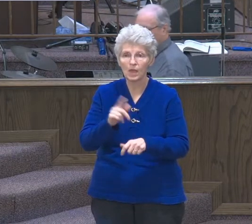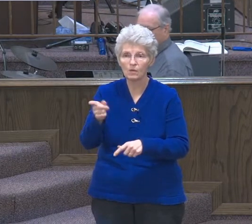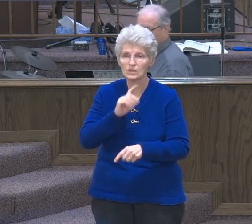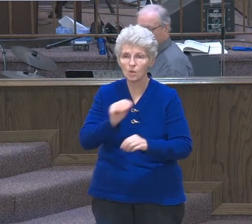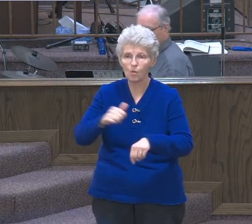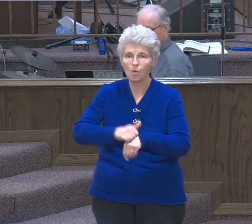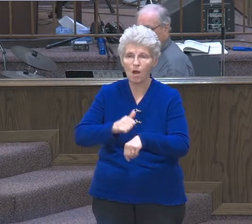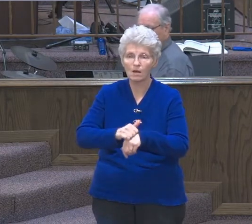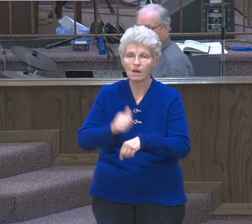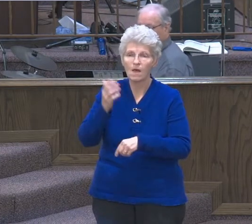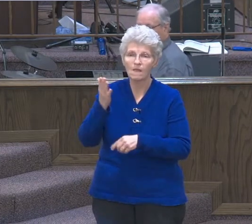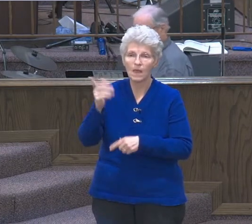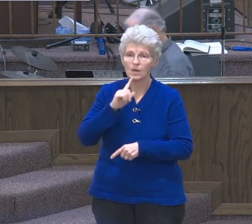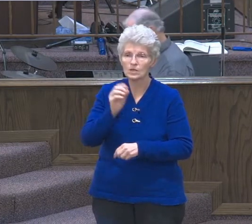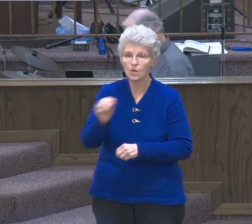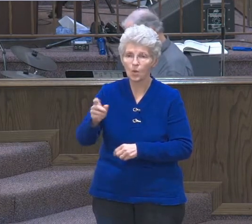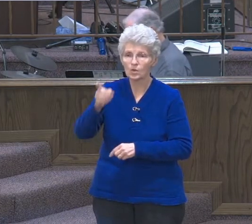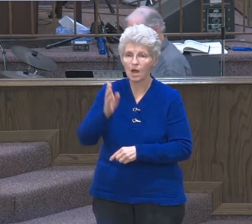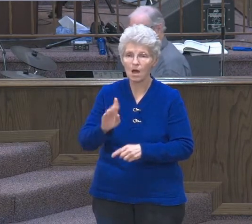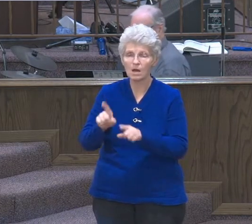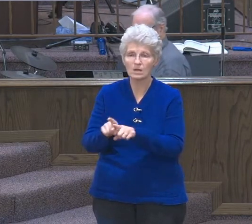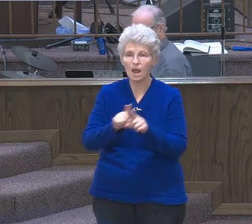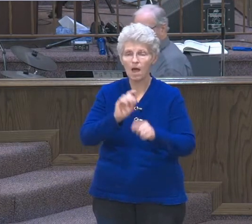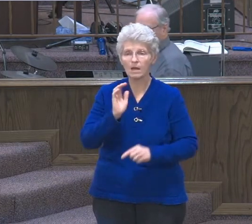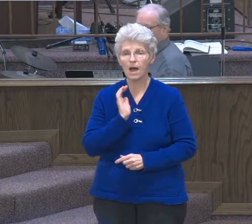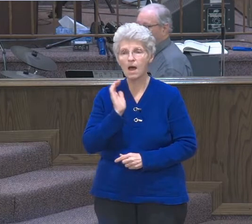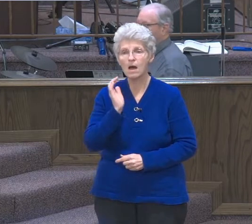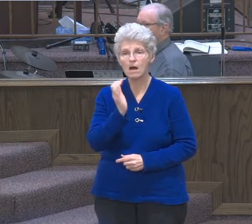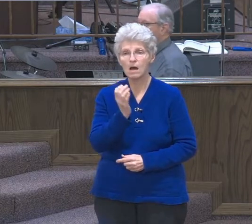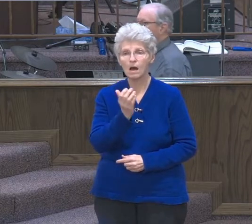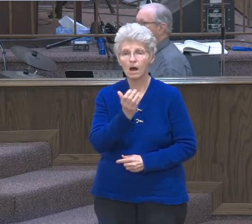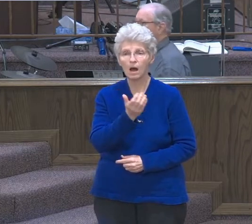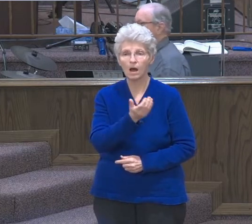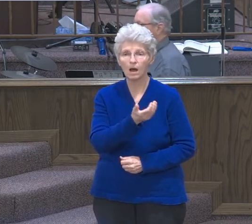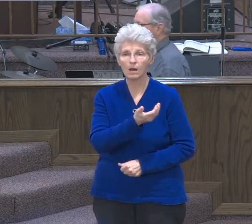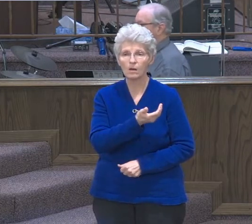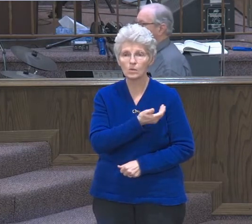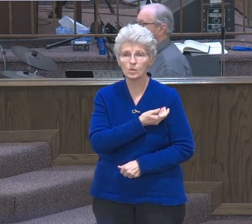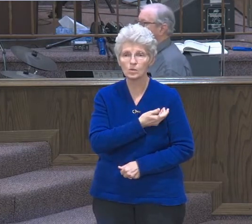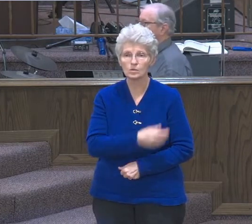There is no rock, there is no God like